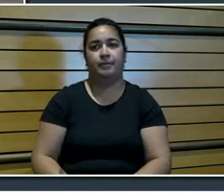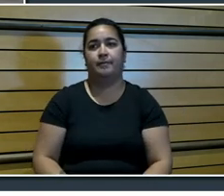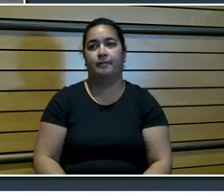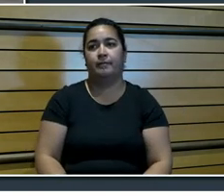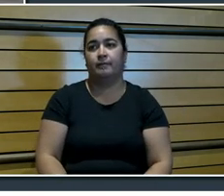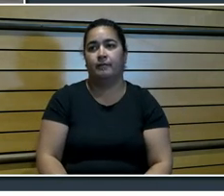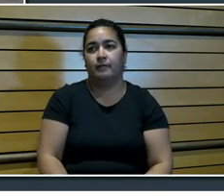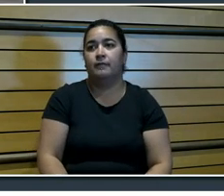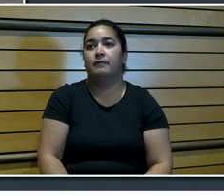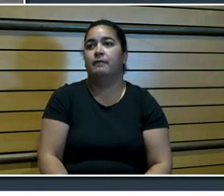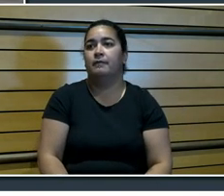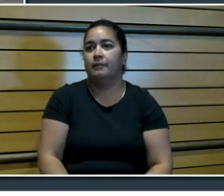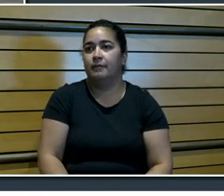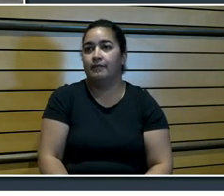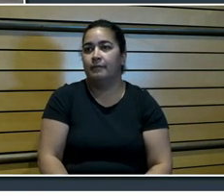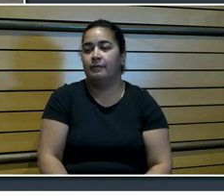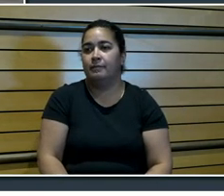I'll just add to that as well, if you don't mind.